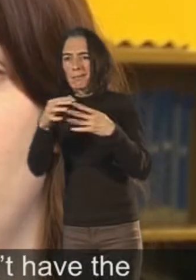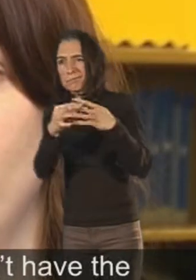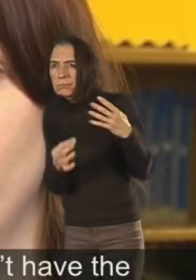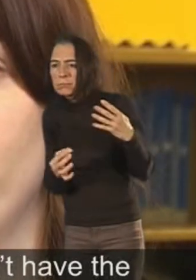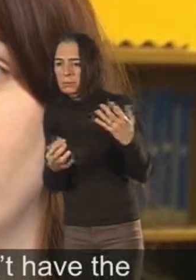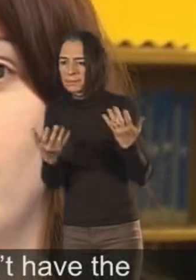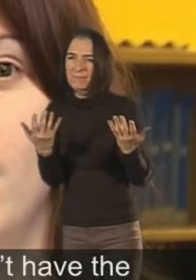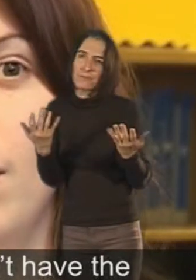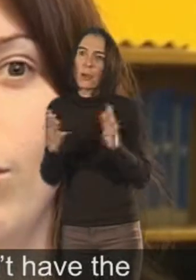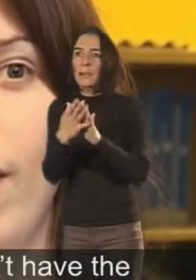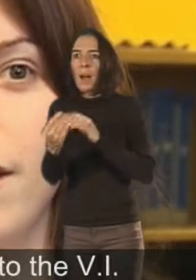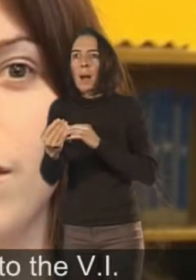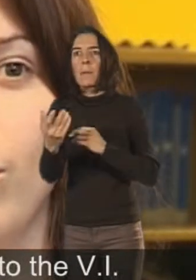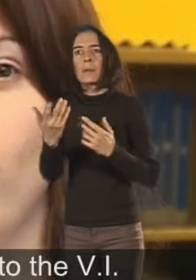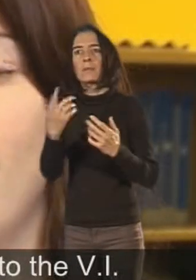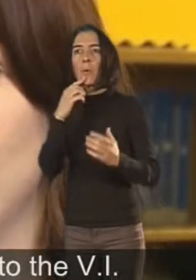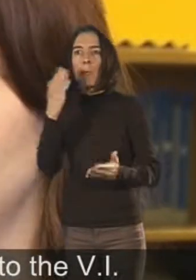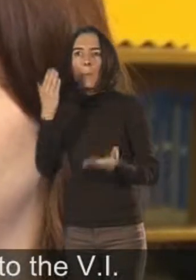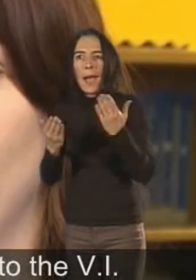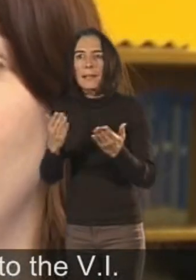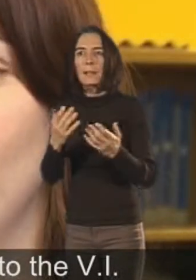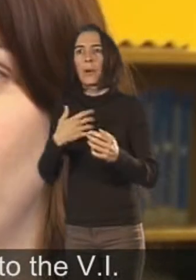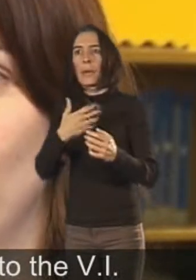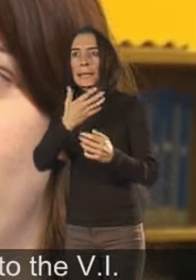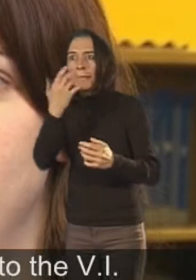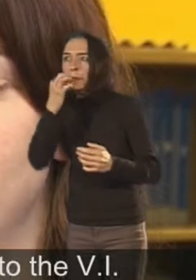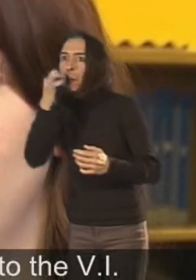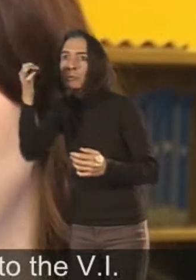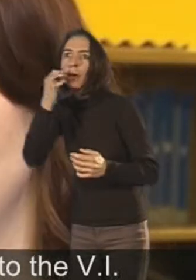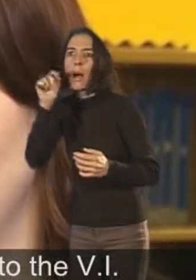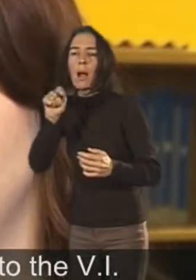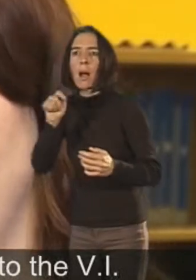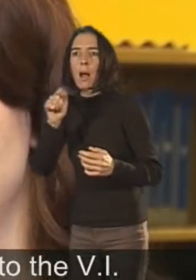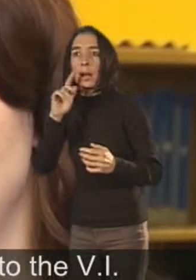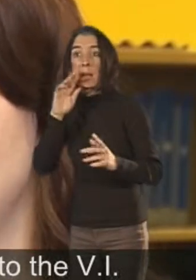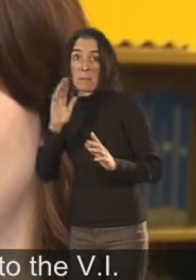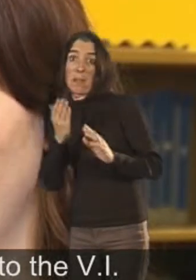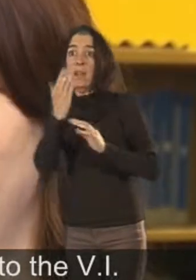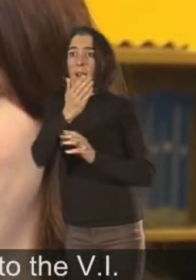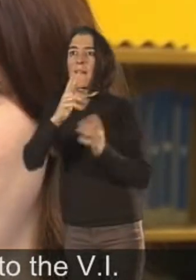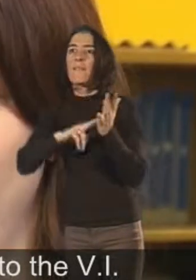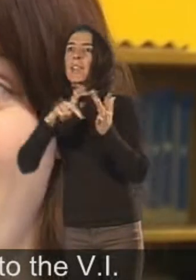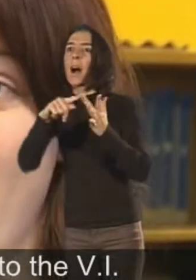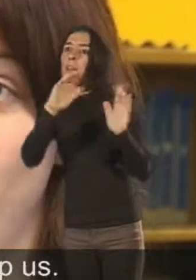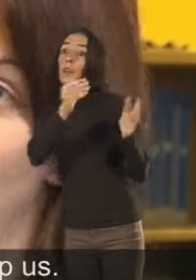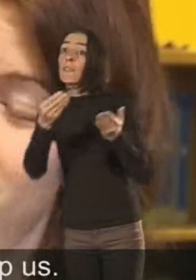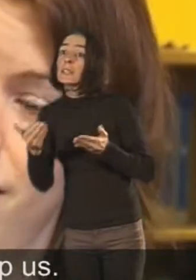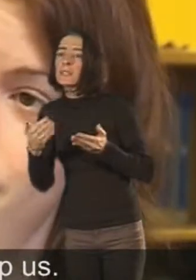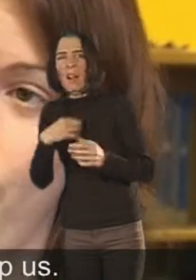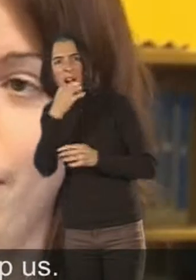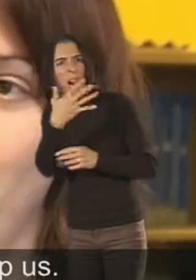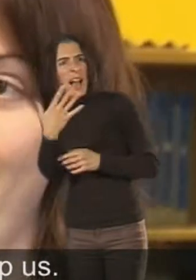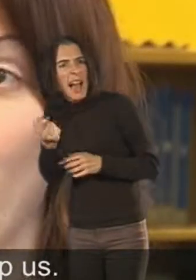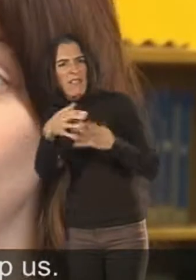doing weight or temperature, we can always go to the VI services and ask if there's anything they have related